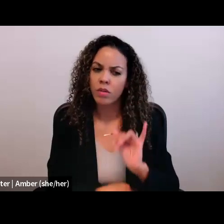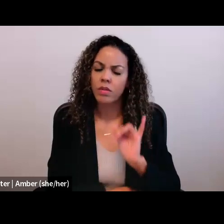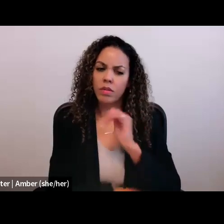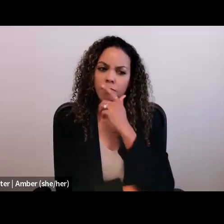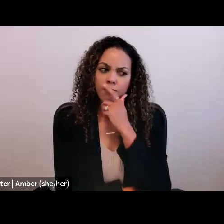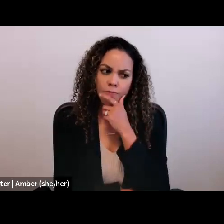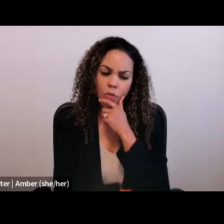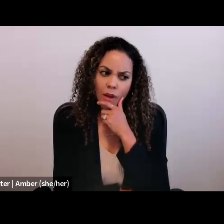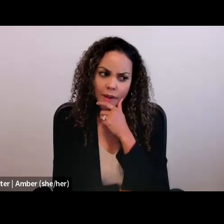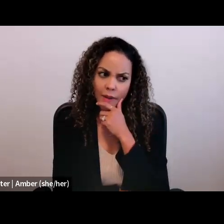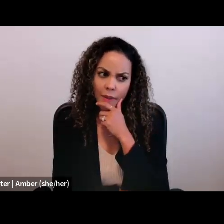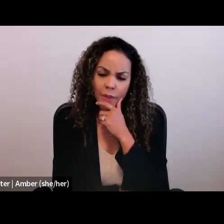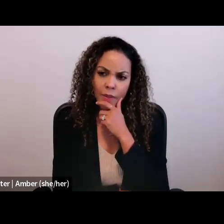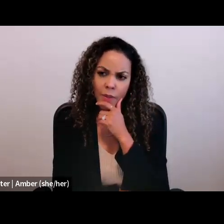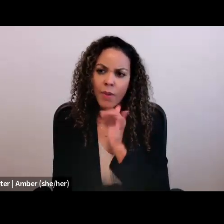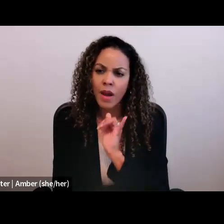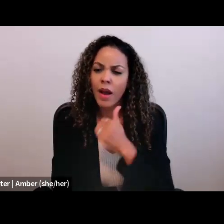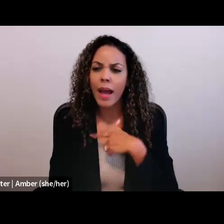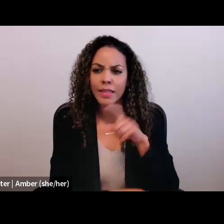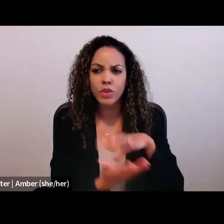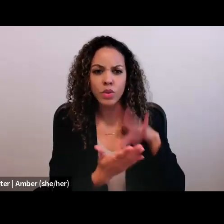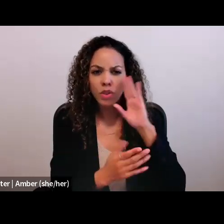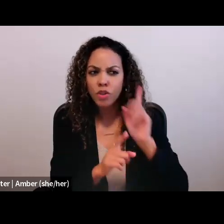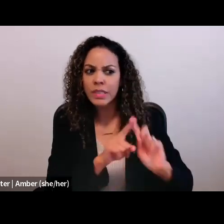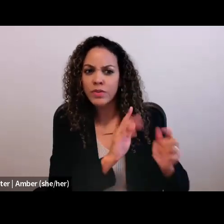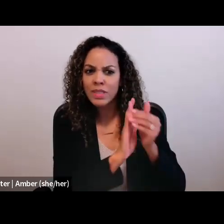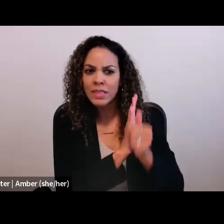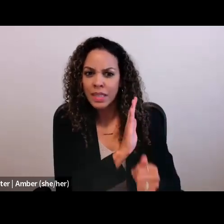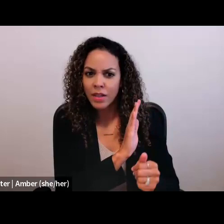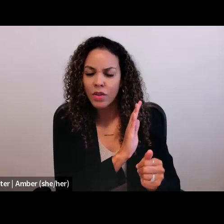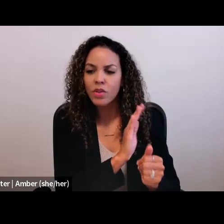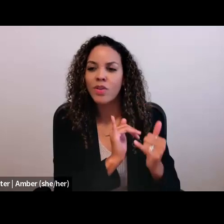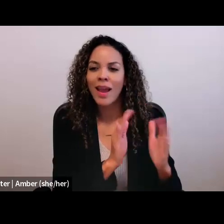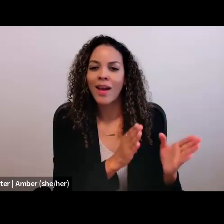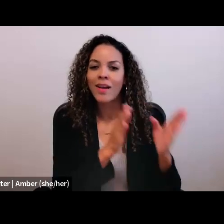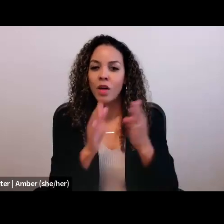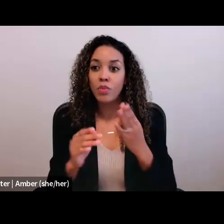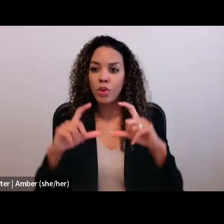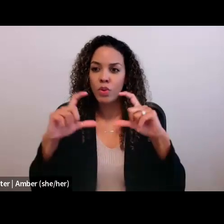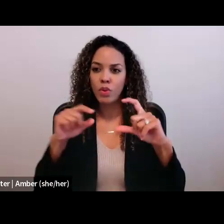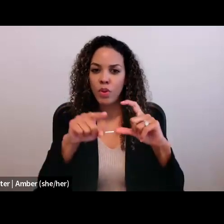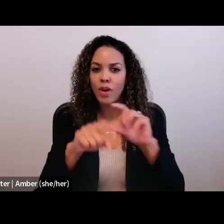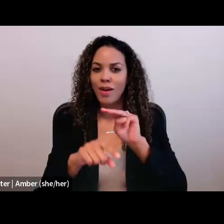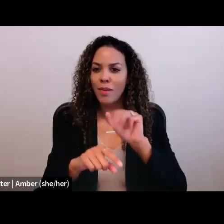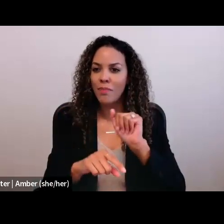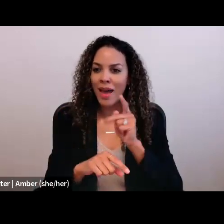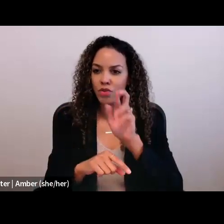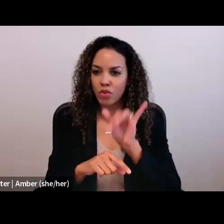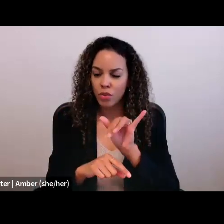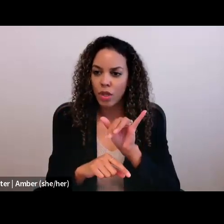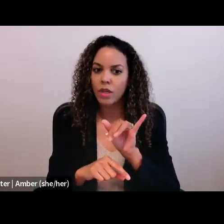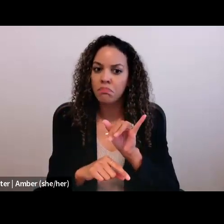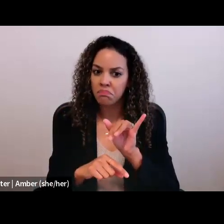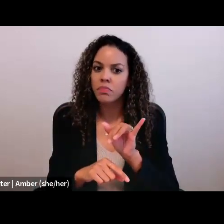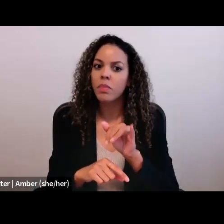able to use it. You need to learn some of these skills, which leads us to mastery, unconscious competence. You learn a process on how to